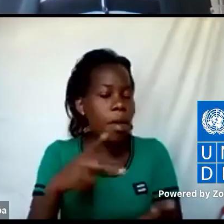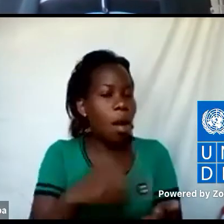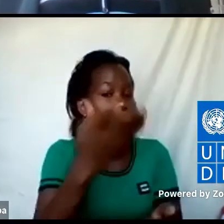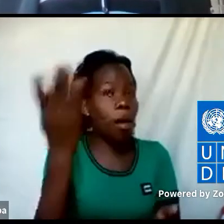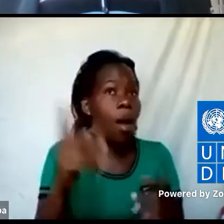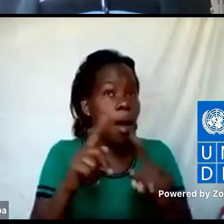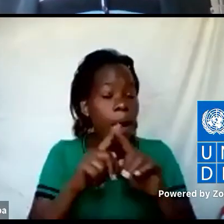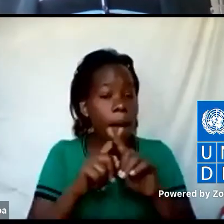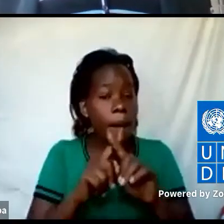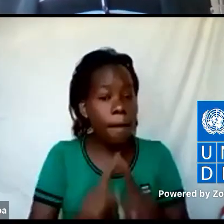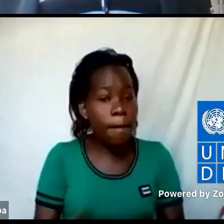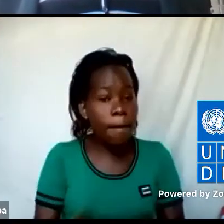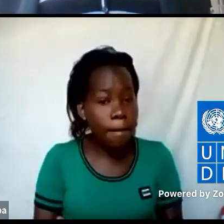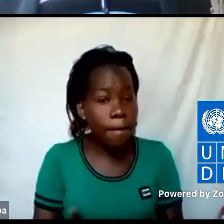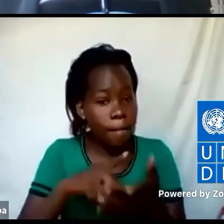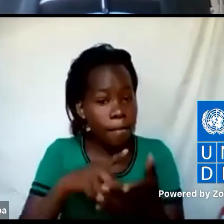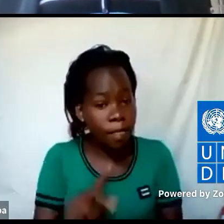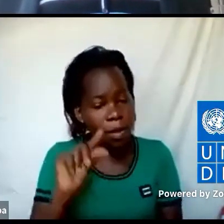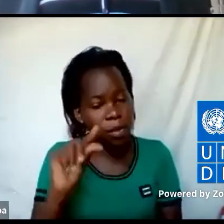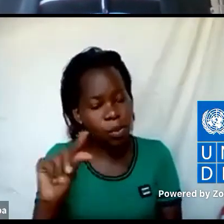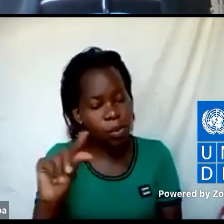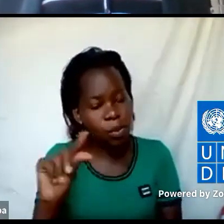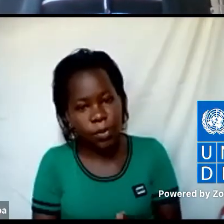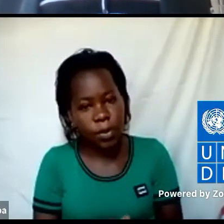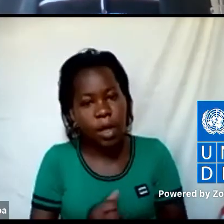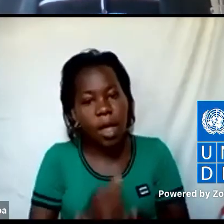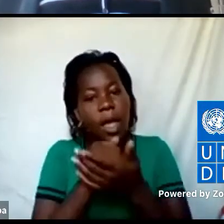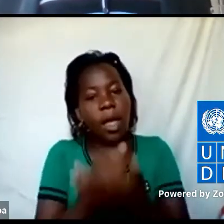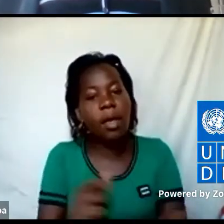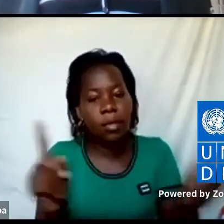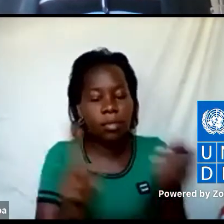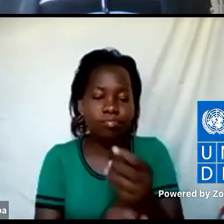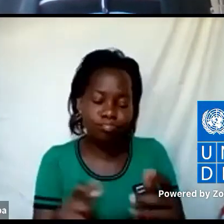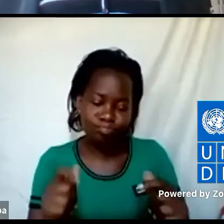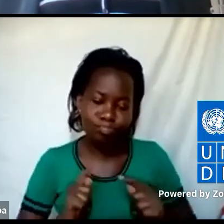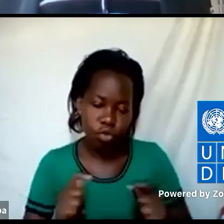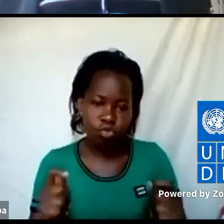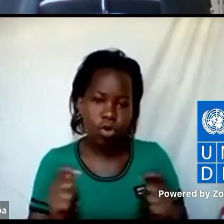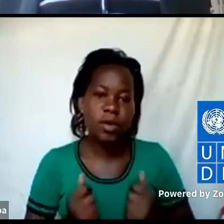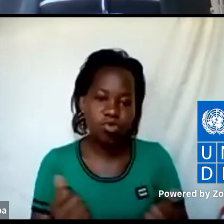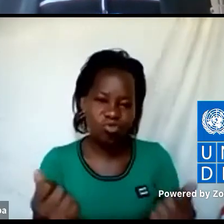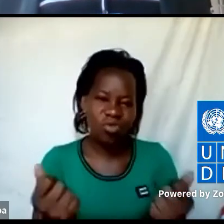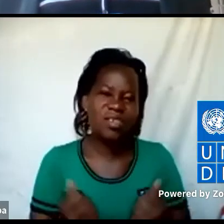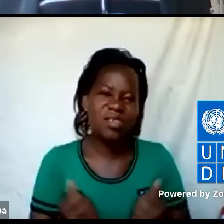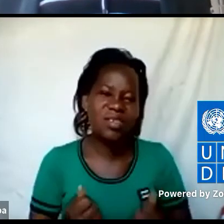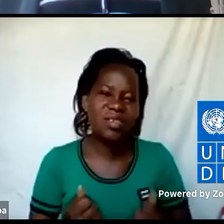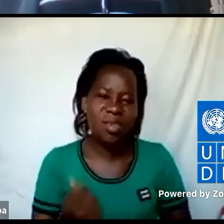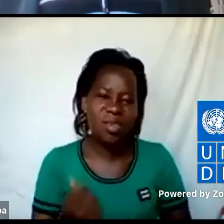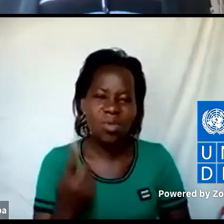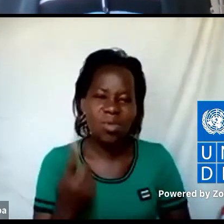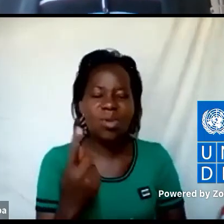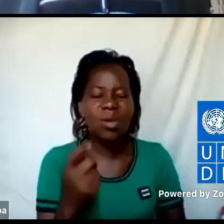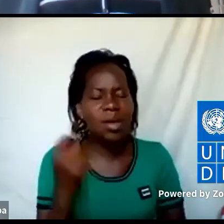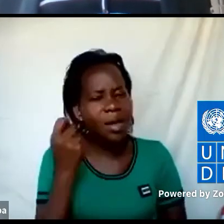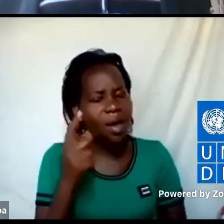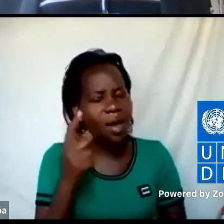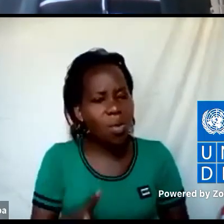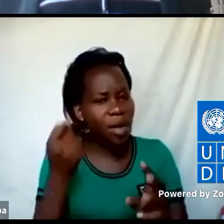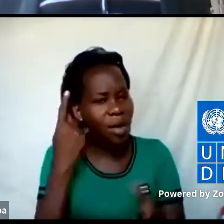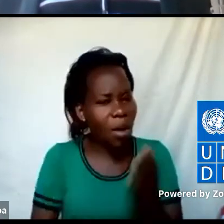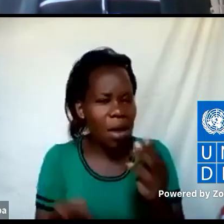stipend to enable you actually get to work and live. It's one way to understand what's going on in a factory setting. If you're interested in